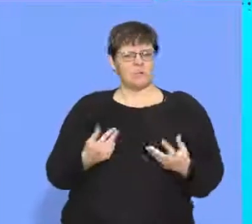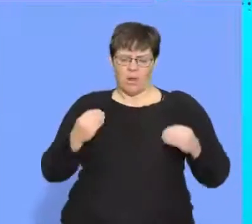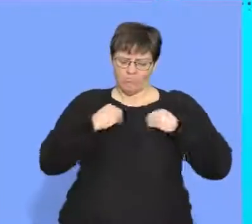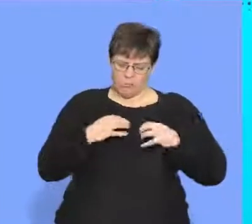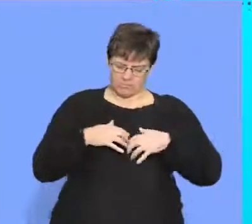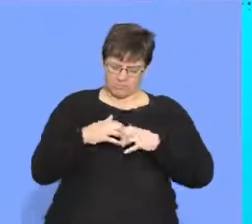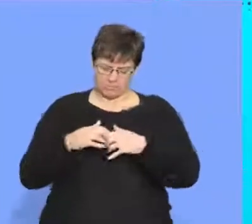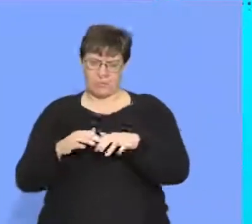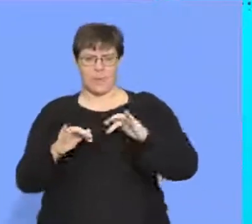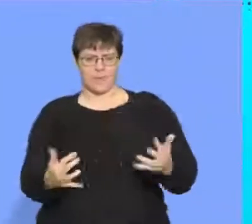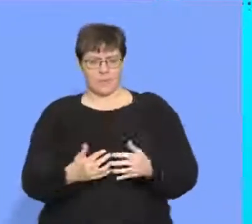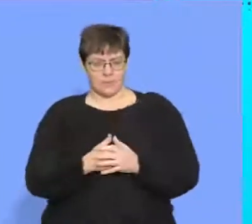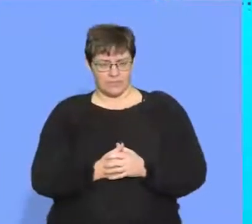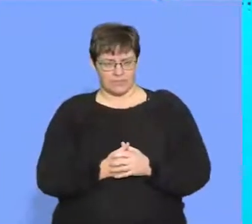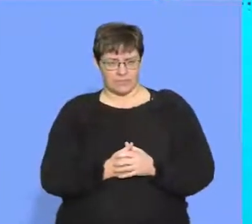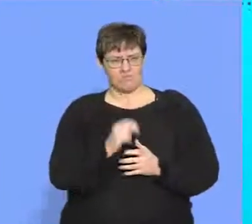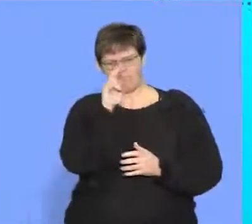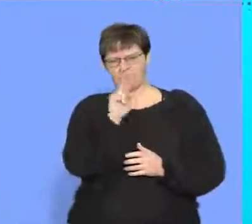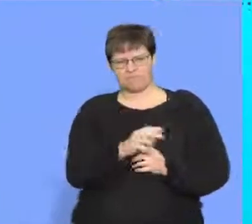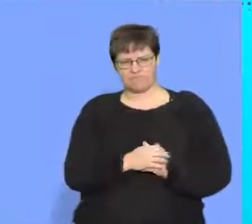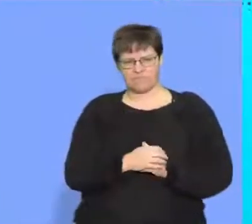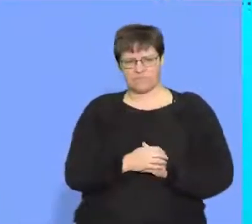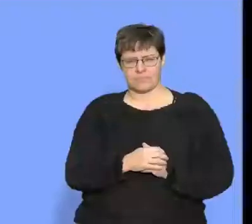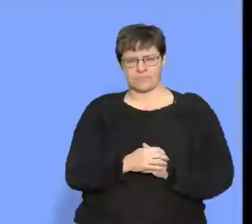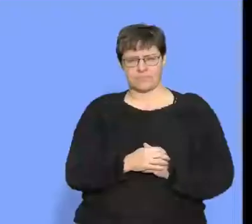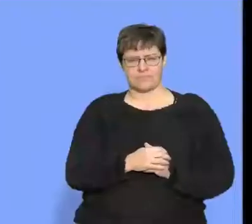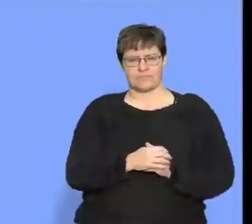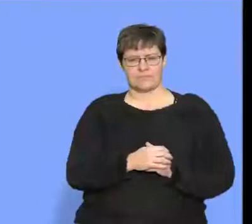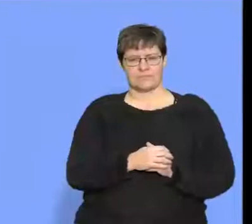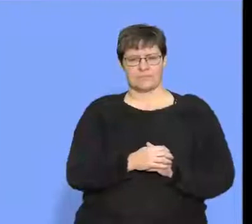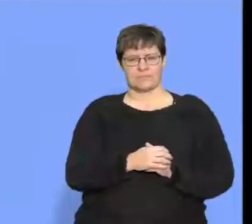and how does it propagate? Let's have a look.